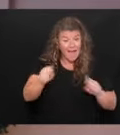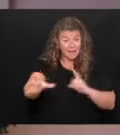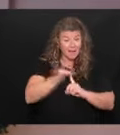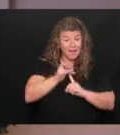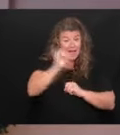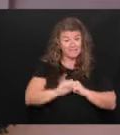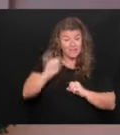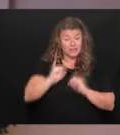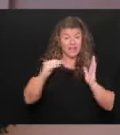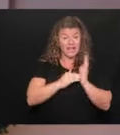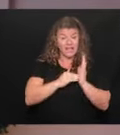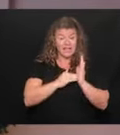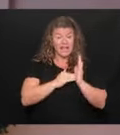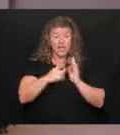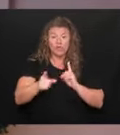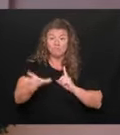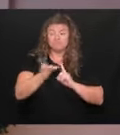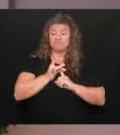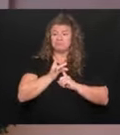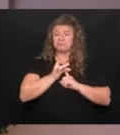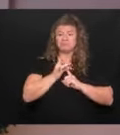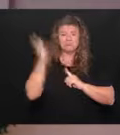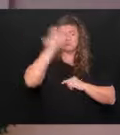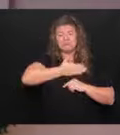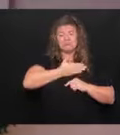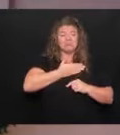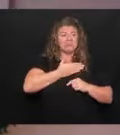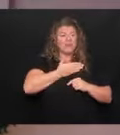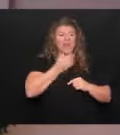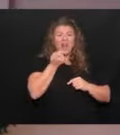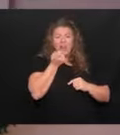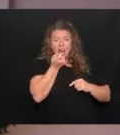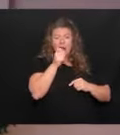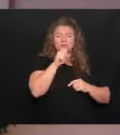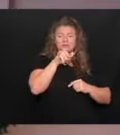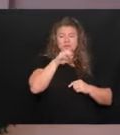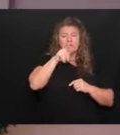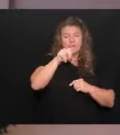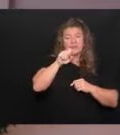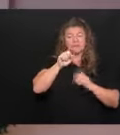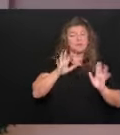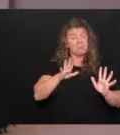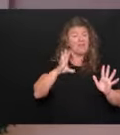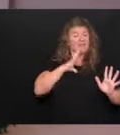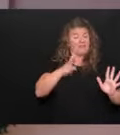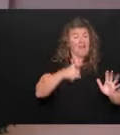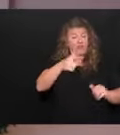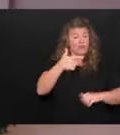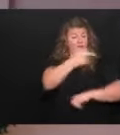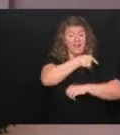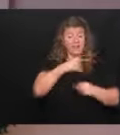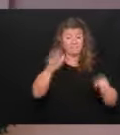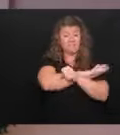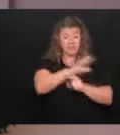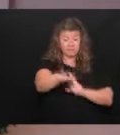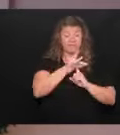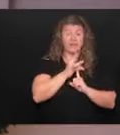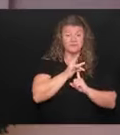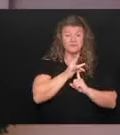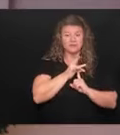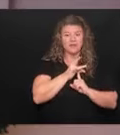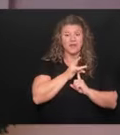mild symptoms is not what we want. And those people might still, the people even fully vaccinated who get reinfected might